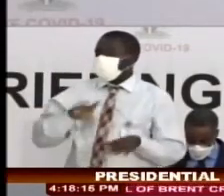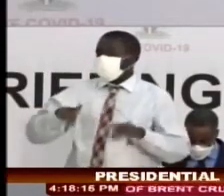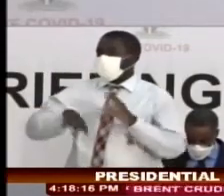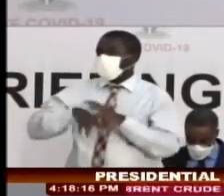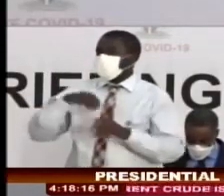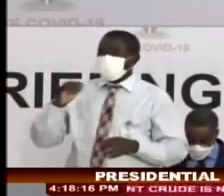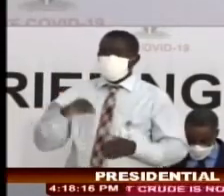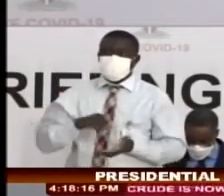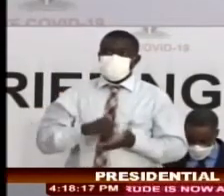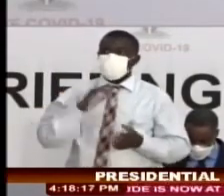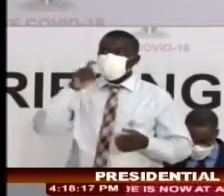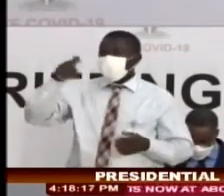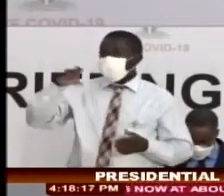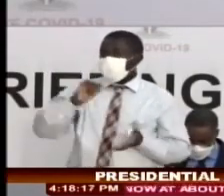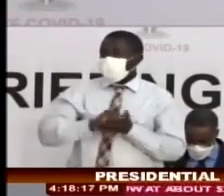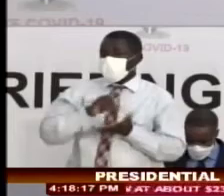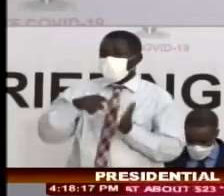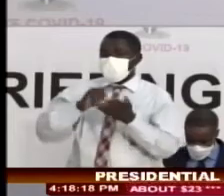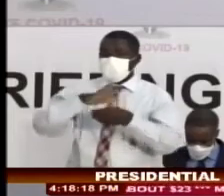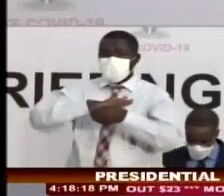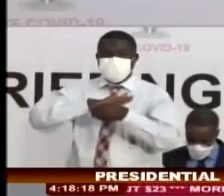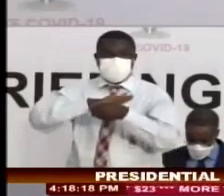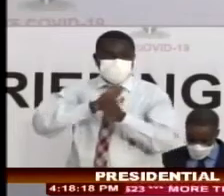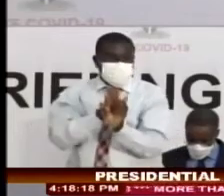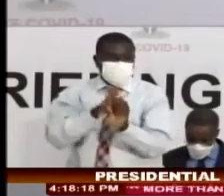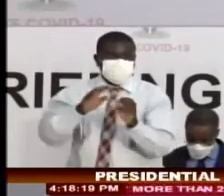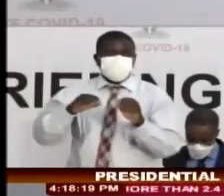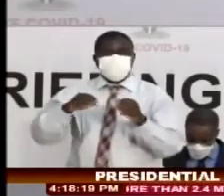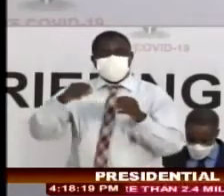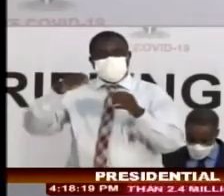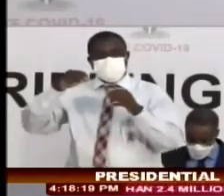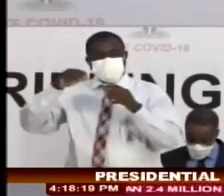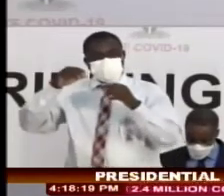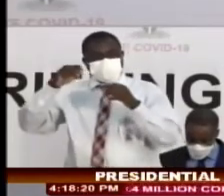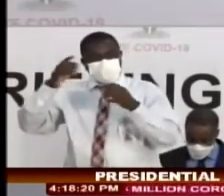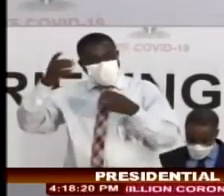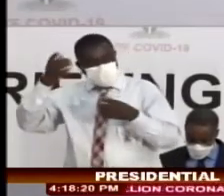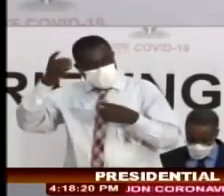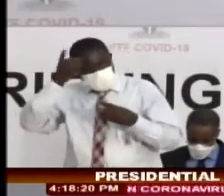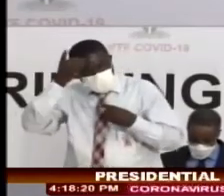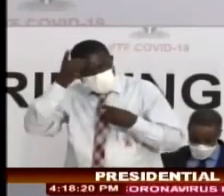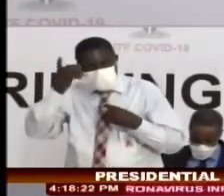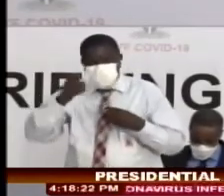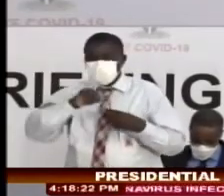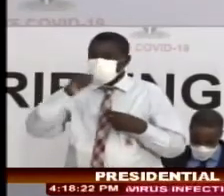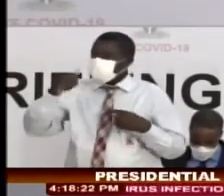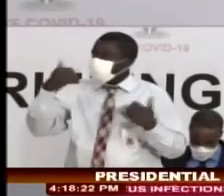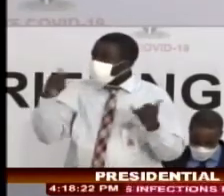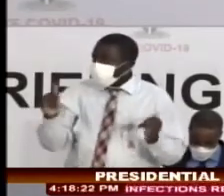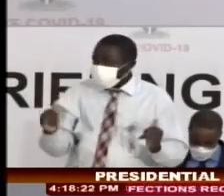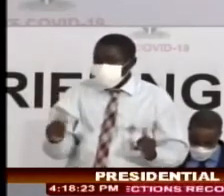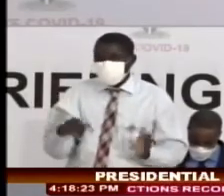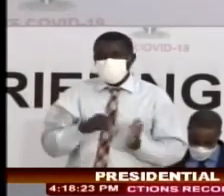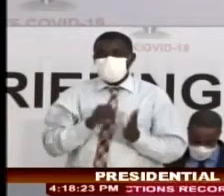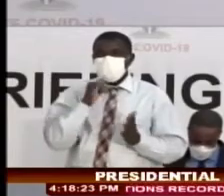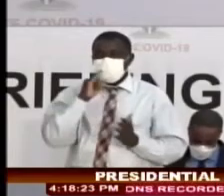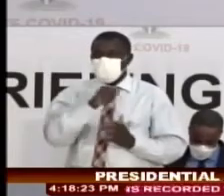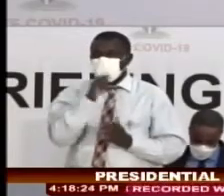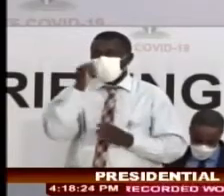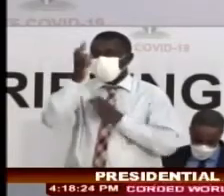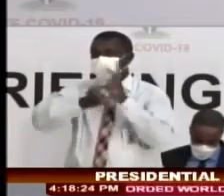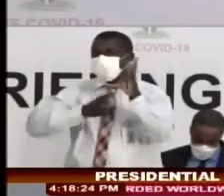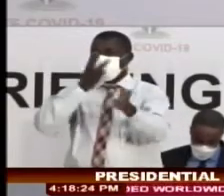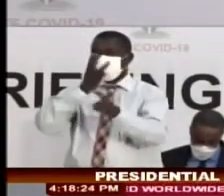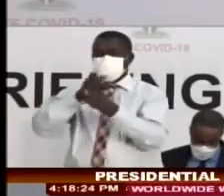this COVID-19 pandemic is not a joke, and it is a global pandemic.